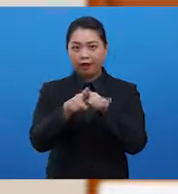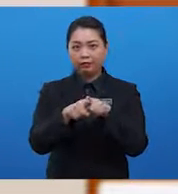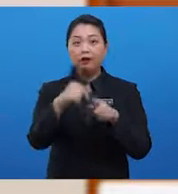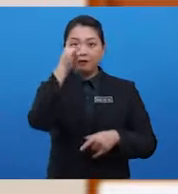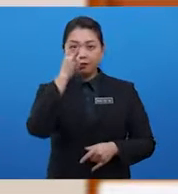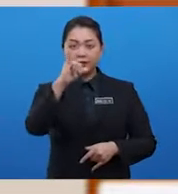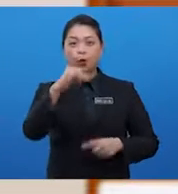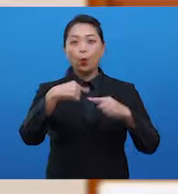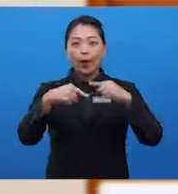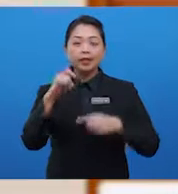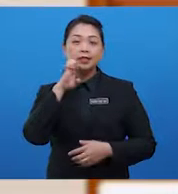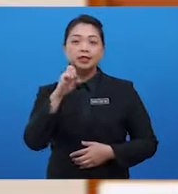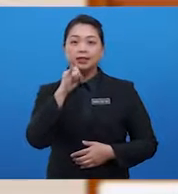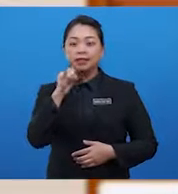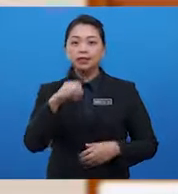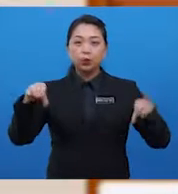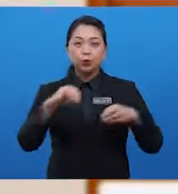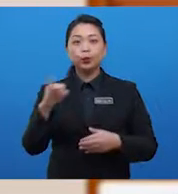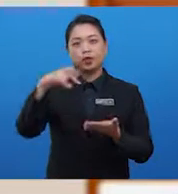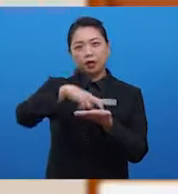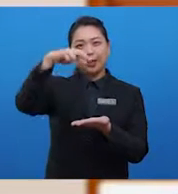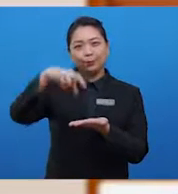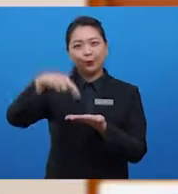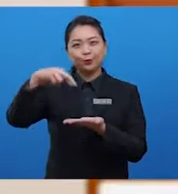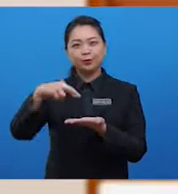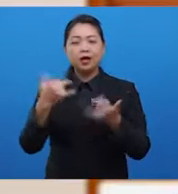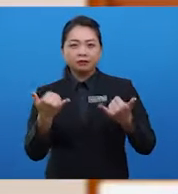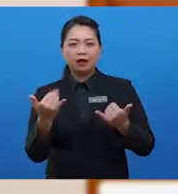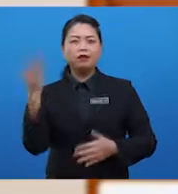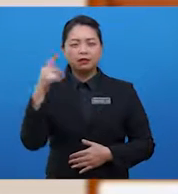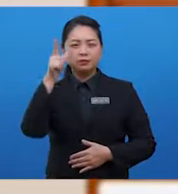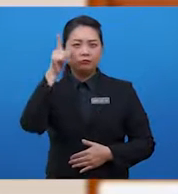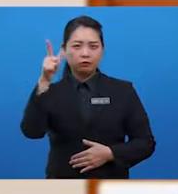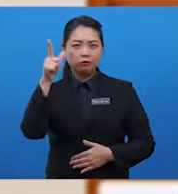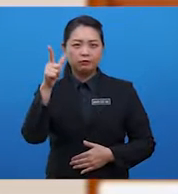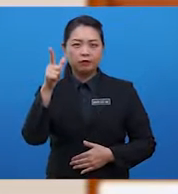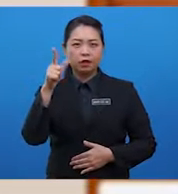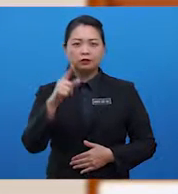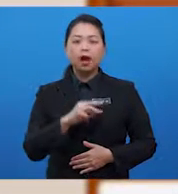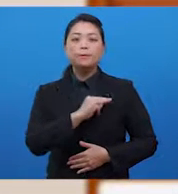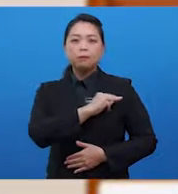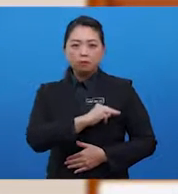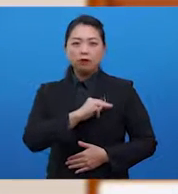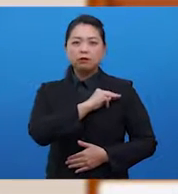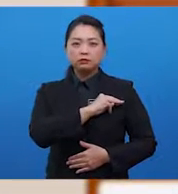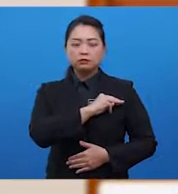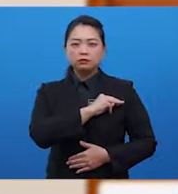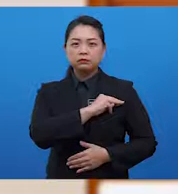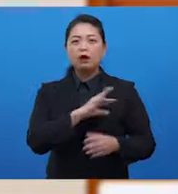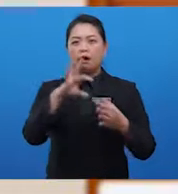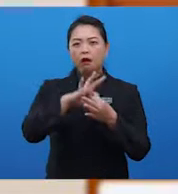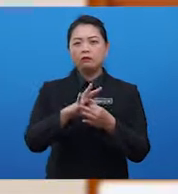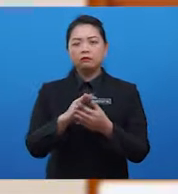rhinoceros when she is doing the ballet pose. Now, let us look at the moral aspect of such